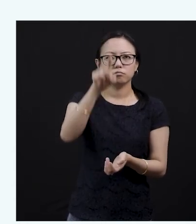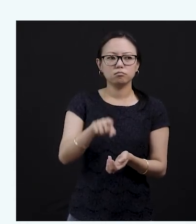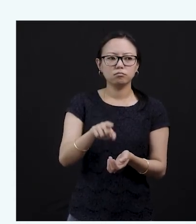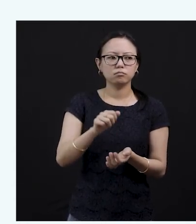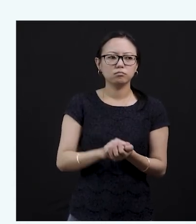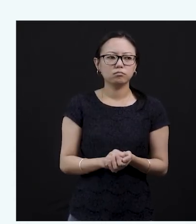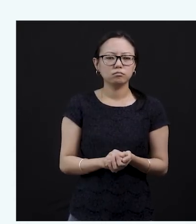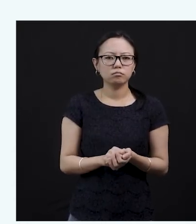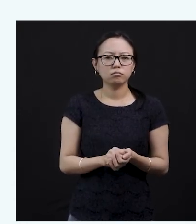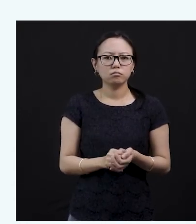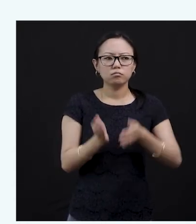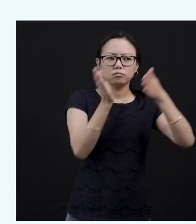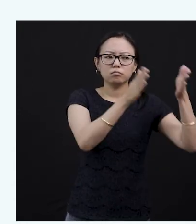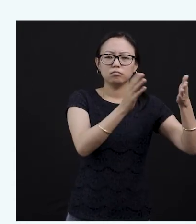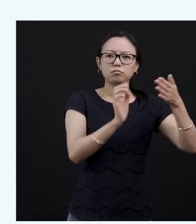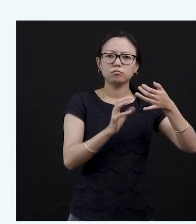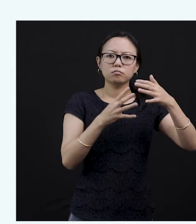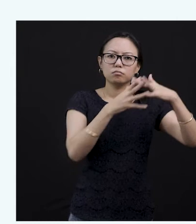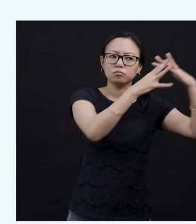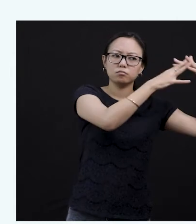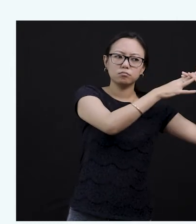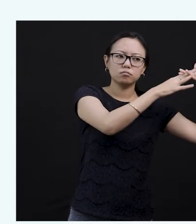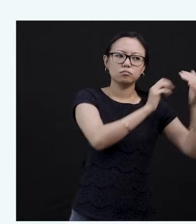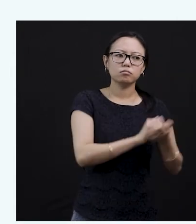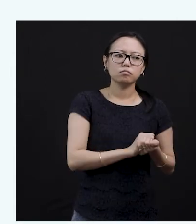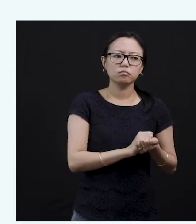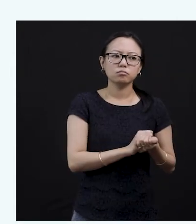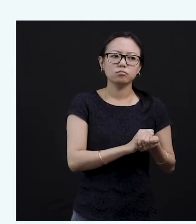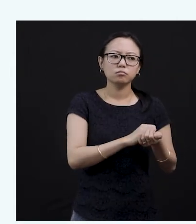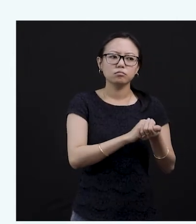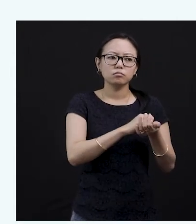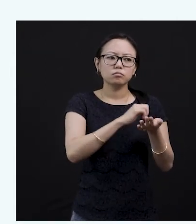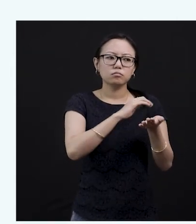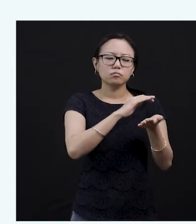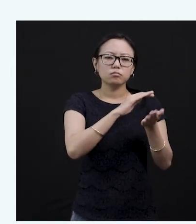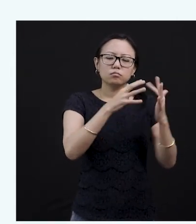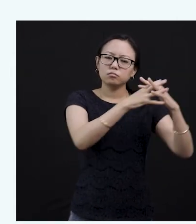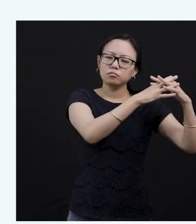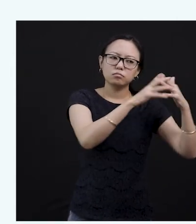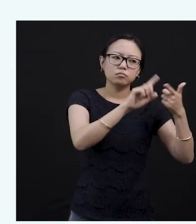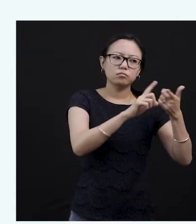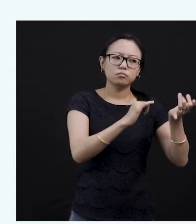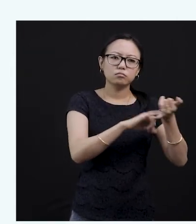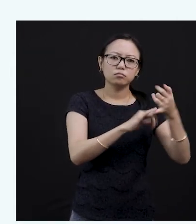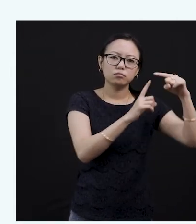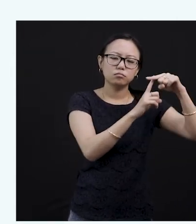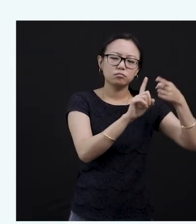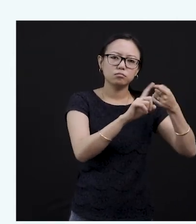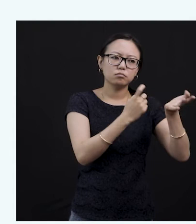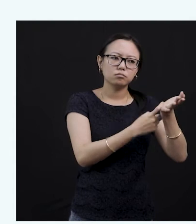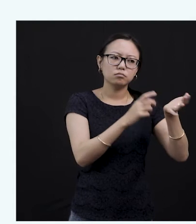and the one here is the western hemisphere. Also we have Greenwich, which I'm going to show you in the